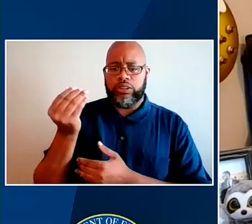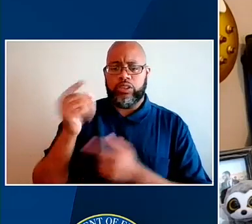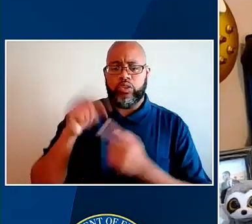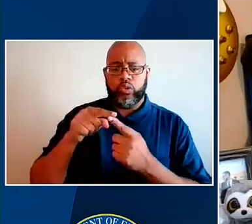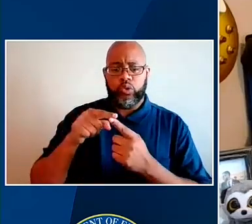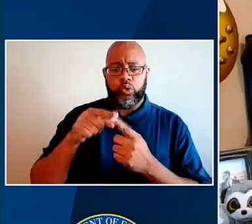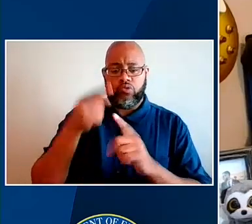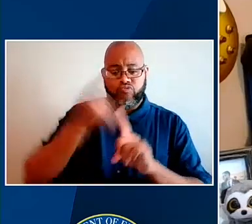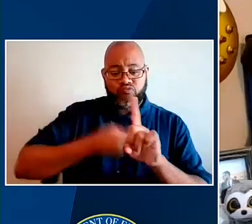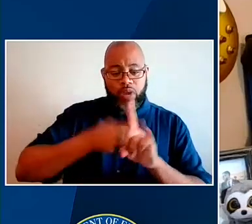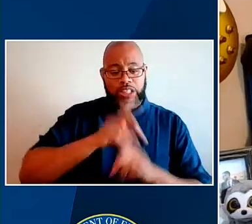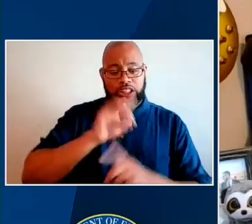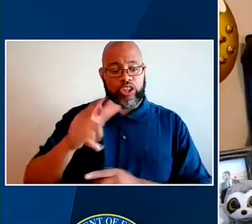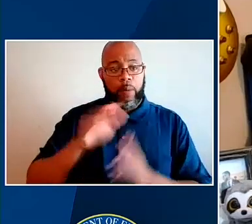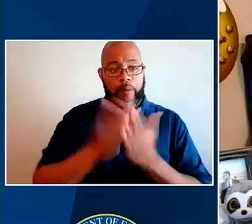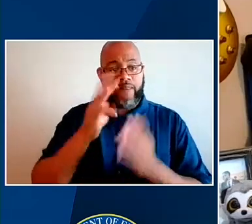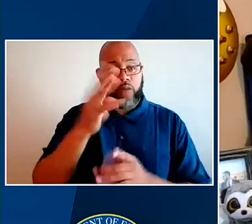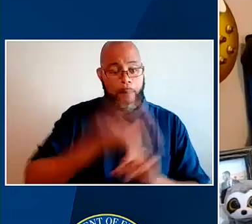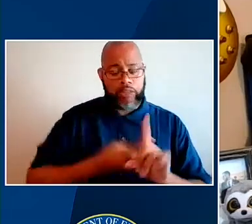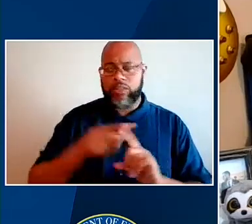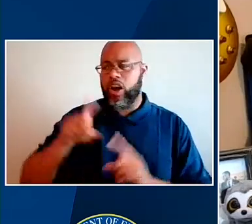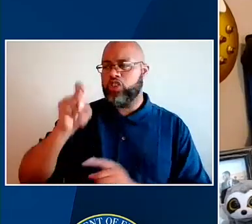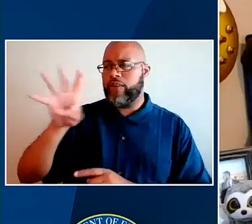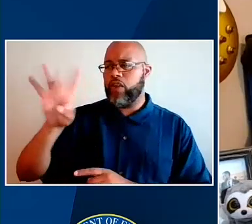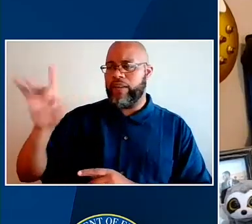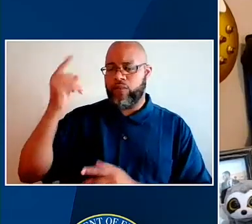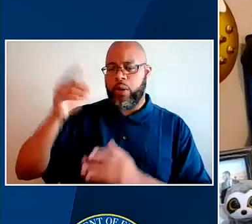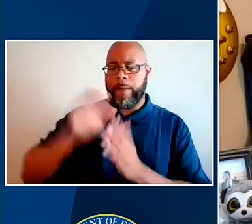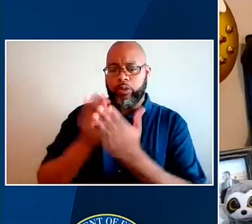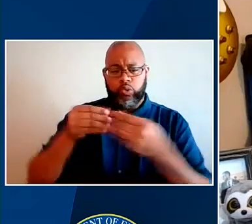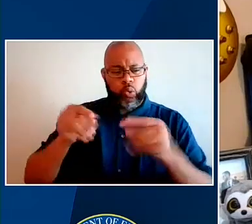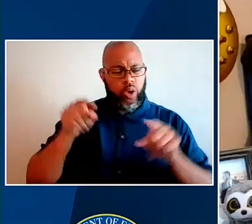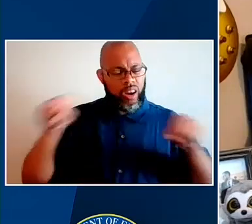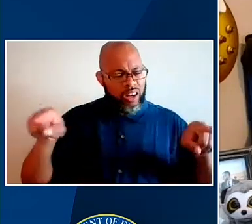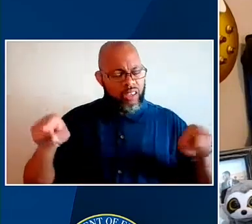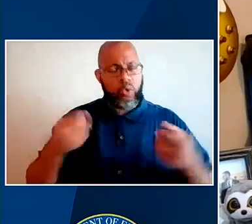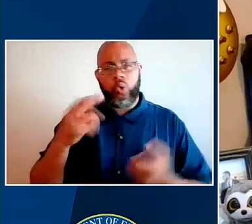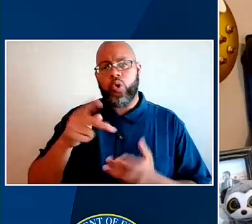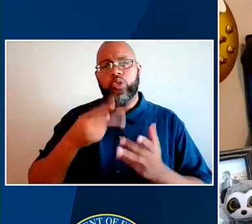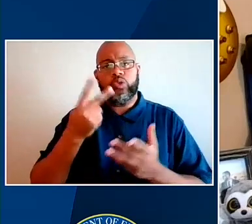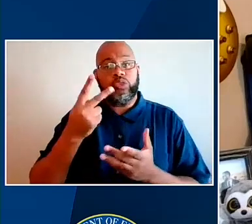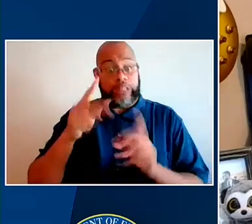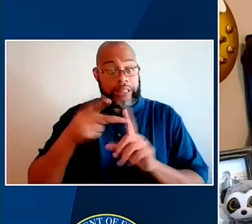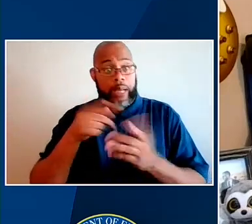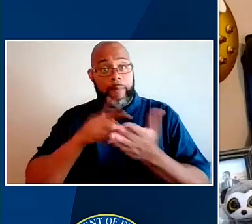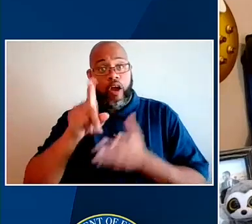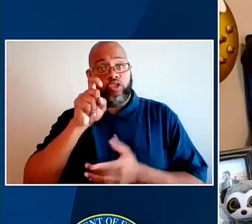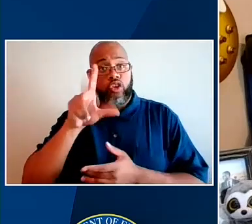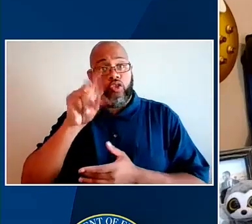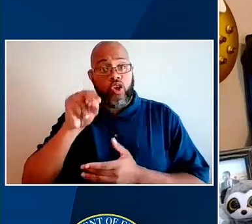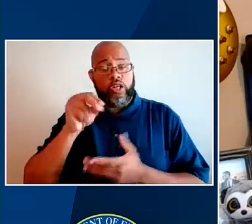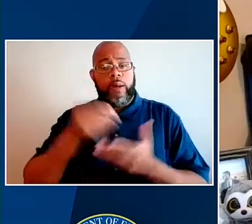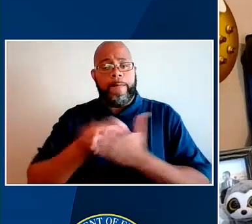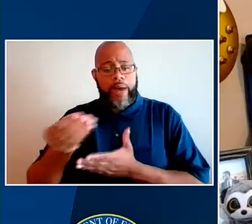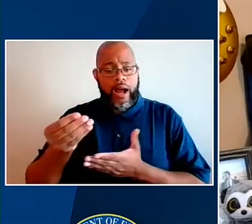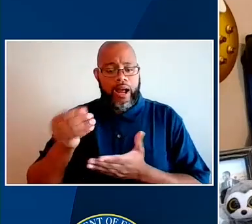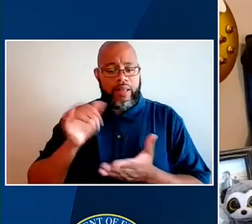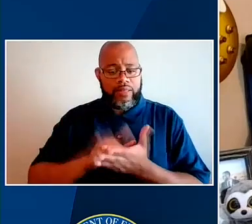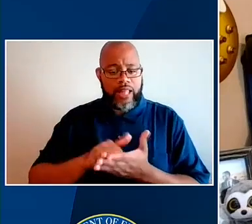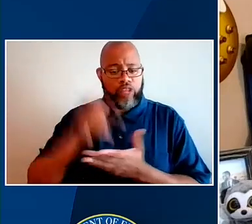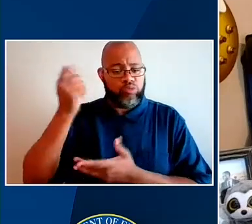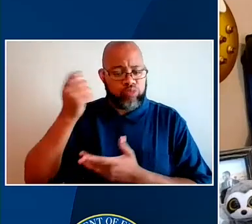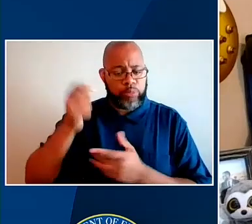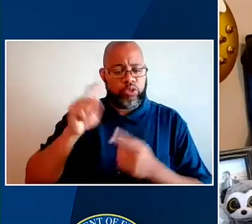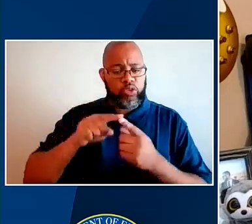digital book for 4 months compared to $148 through the bookstore. Or two, pay $130 to purchase Cengage Unlimited, a subscription